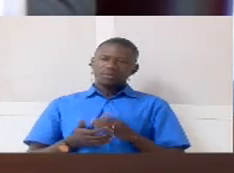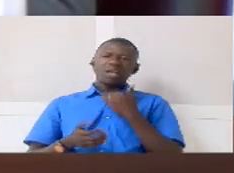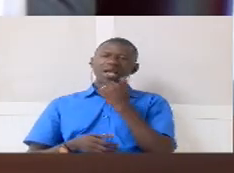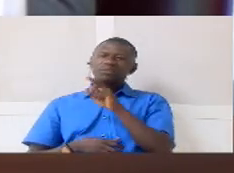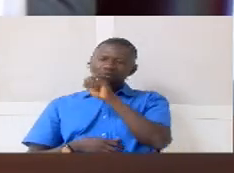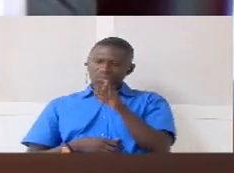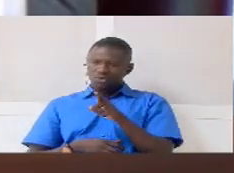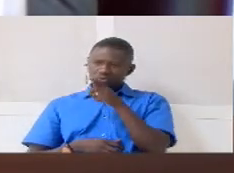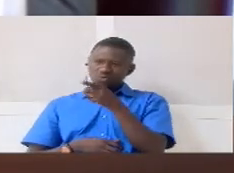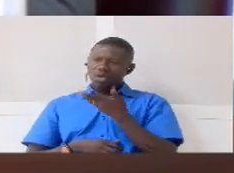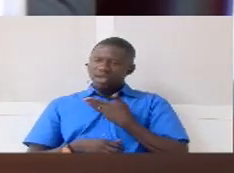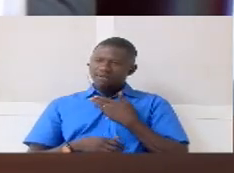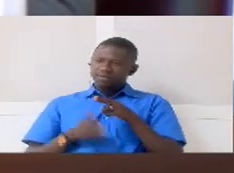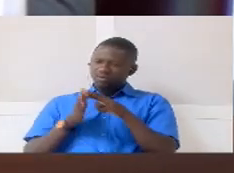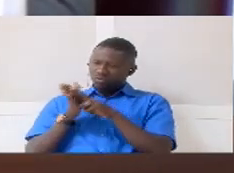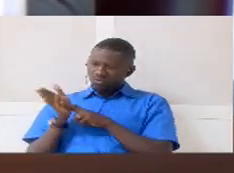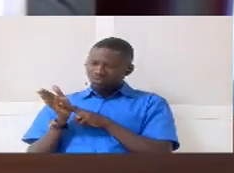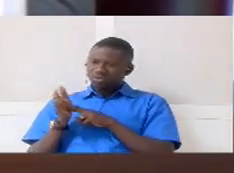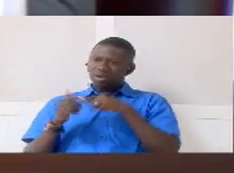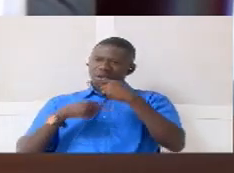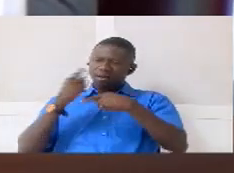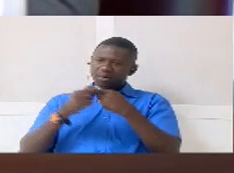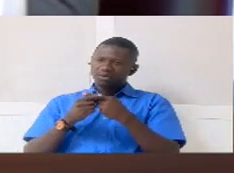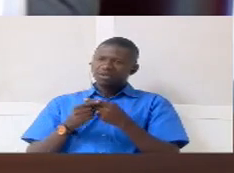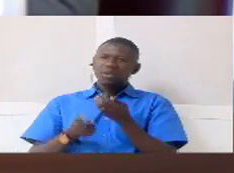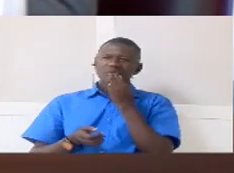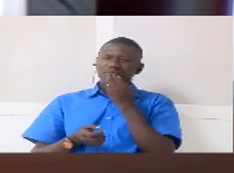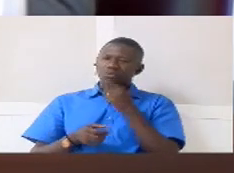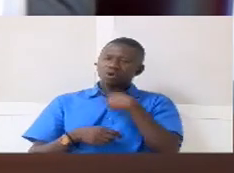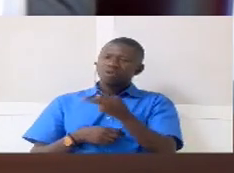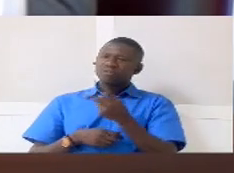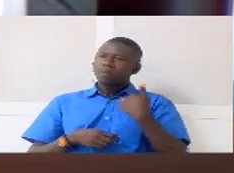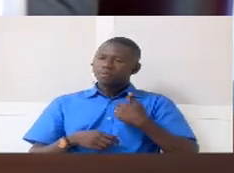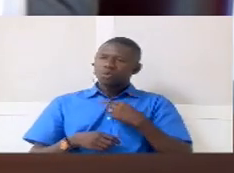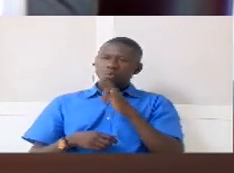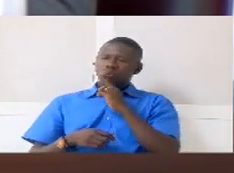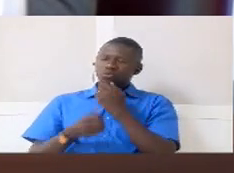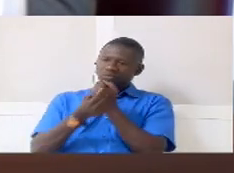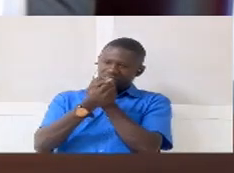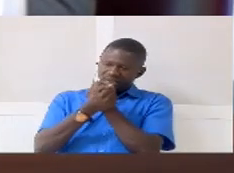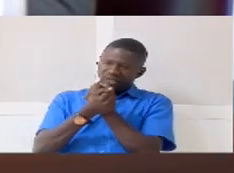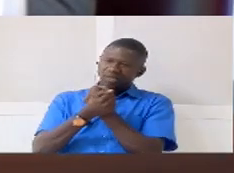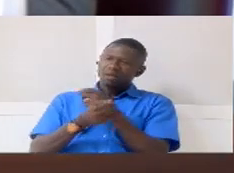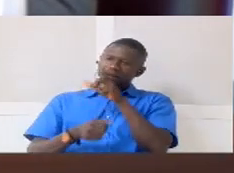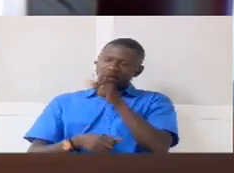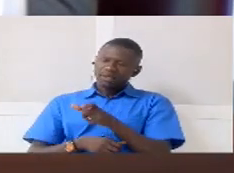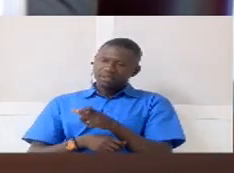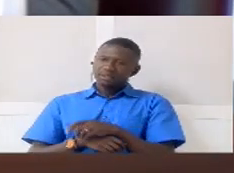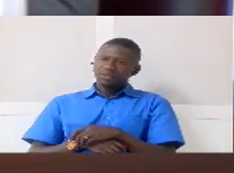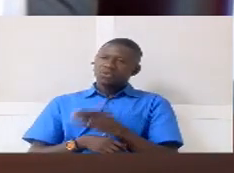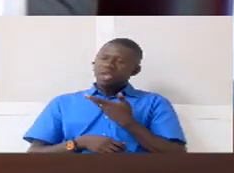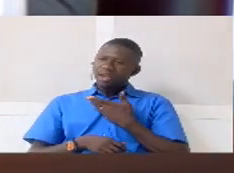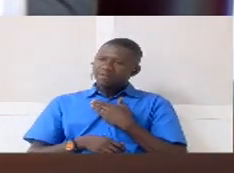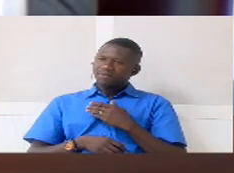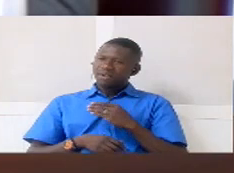the diet of prisoners? Wale bungo soro lewa mea lonko, bungne mea lonko ave